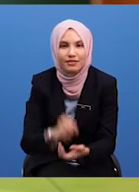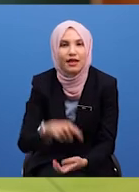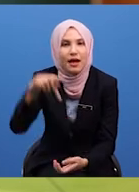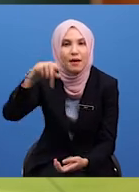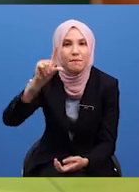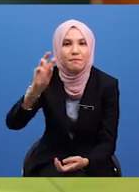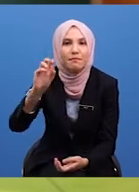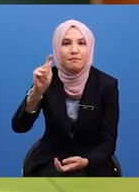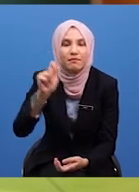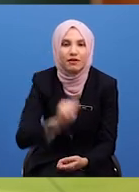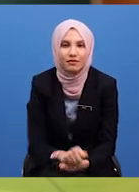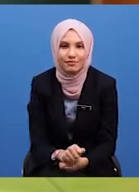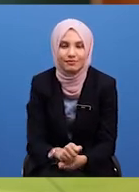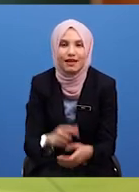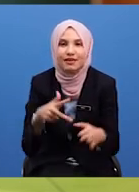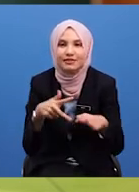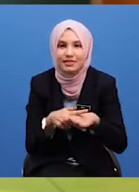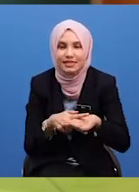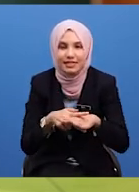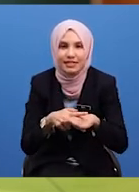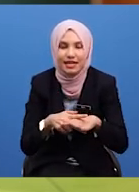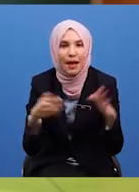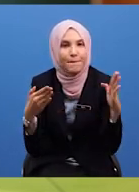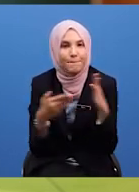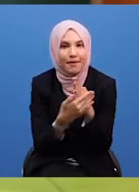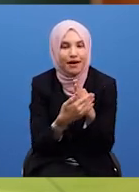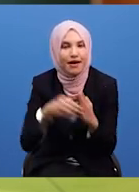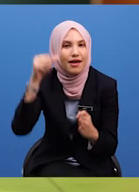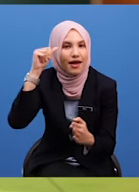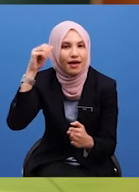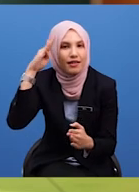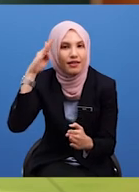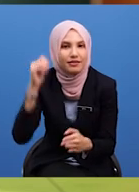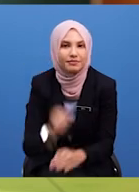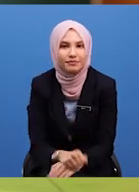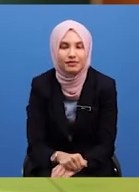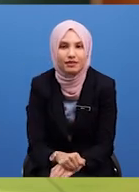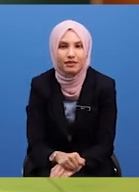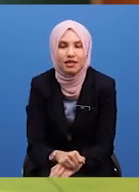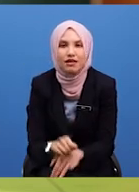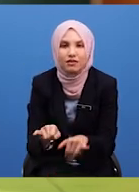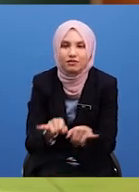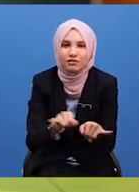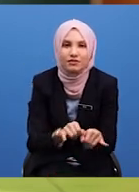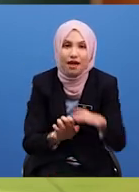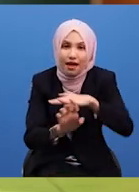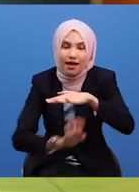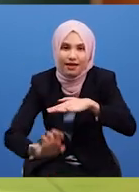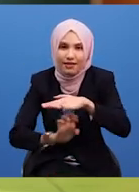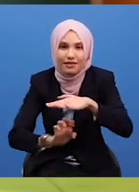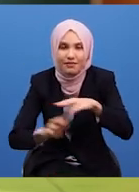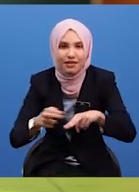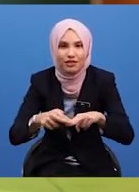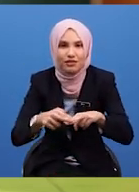plot of the short story Cheat by Alan Bailey. He also learned the elements in a short